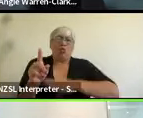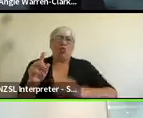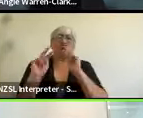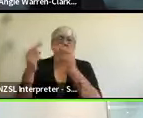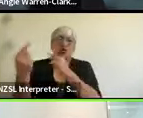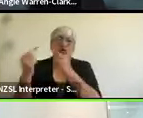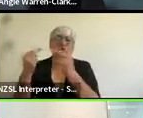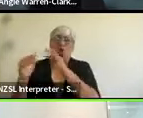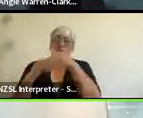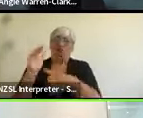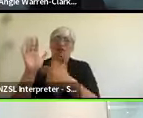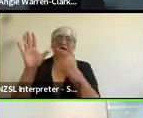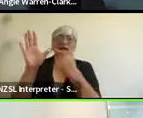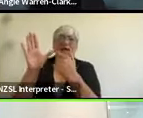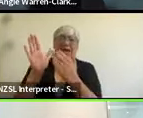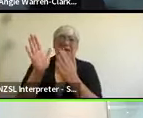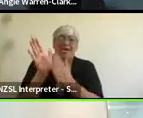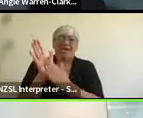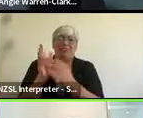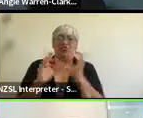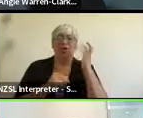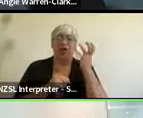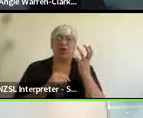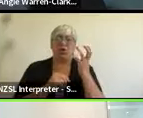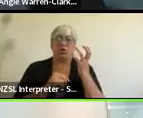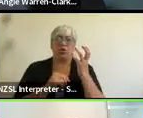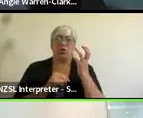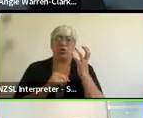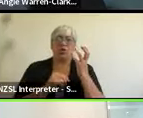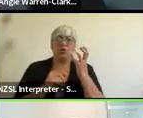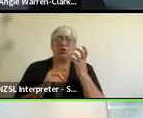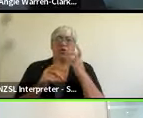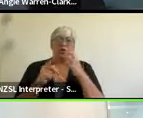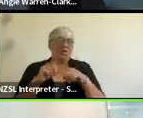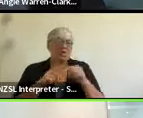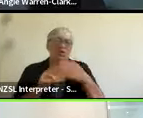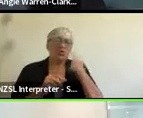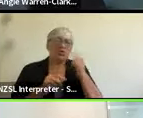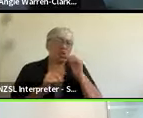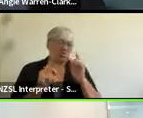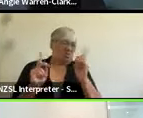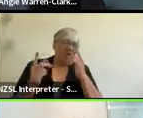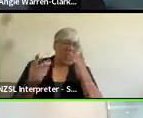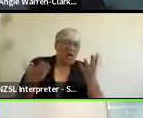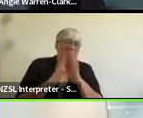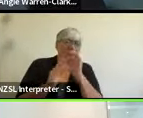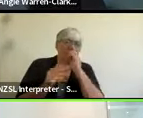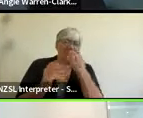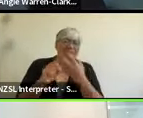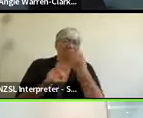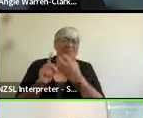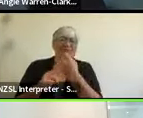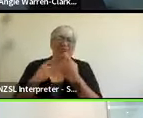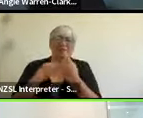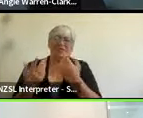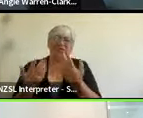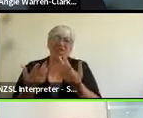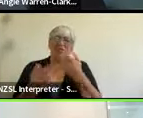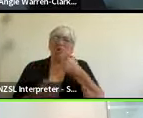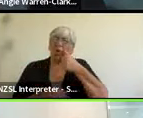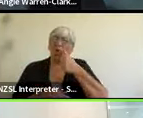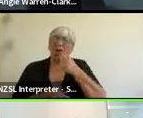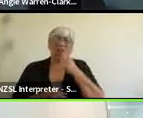frequencies, into what Radio New Zealand provided to people and what people actually got, just to verify how good or bad that